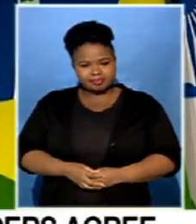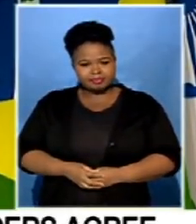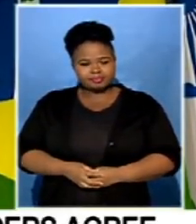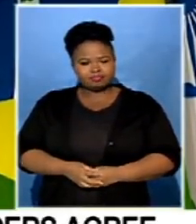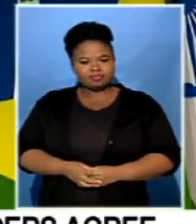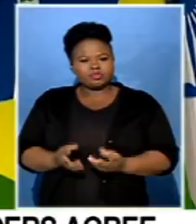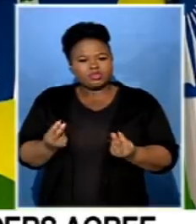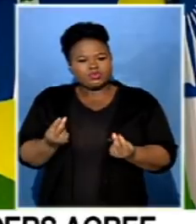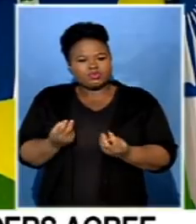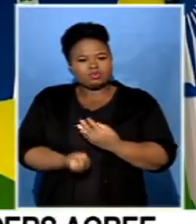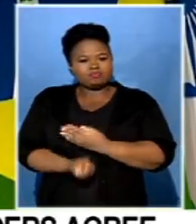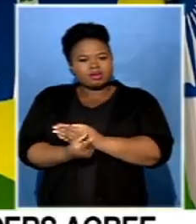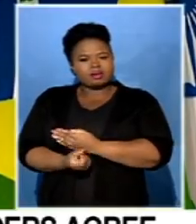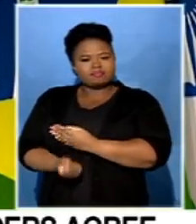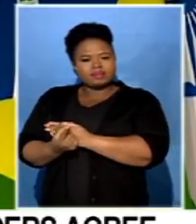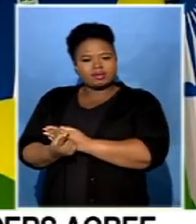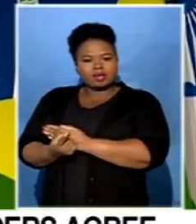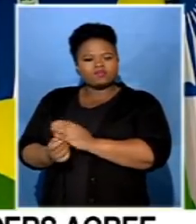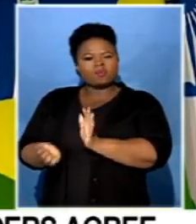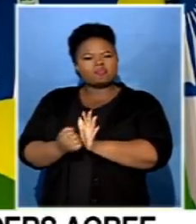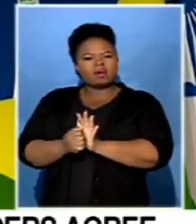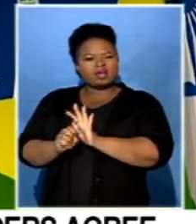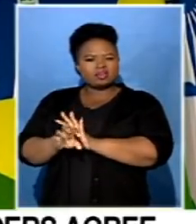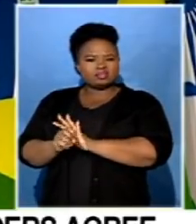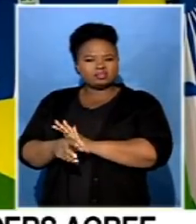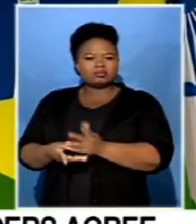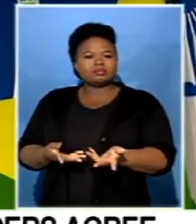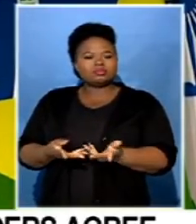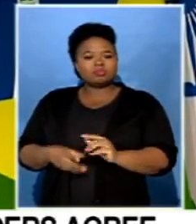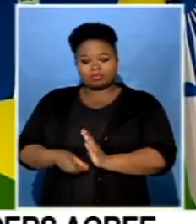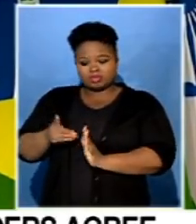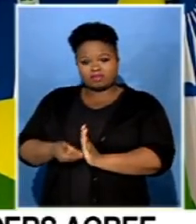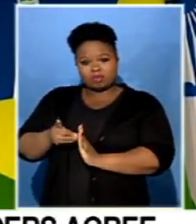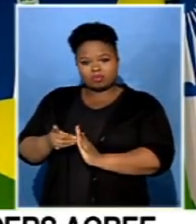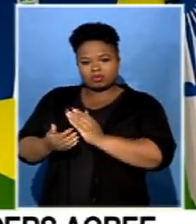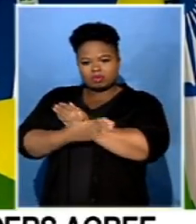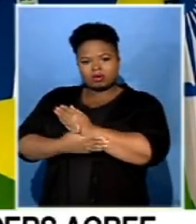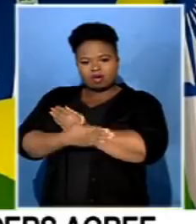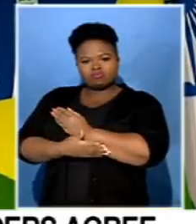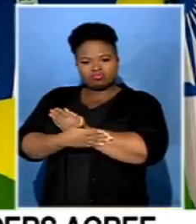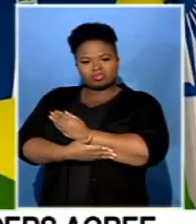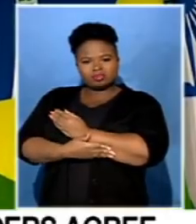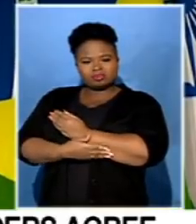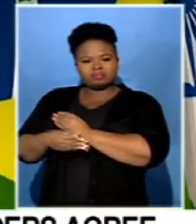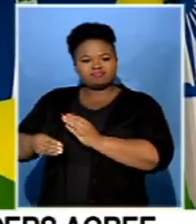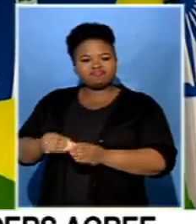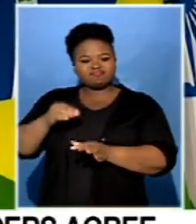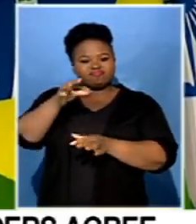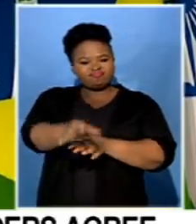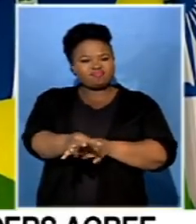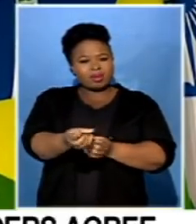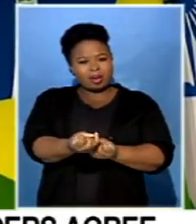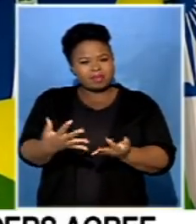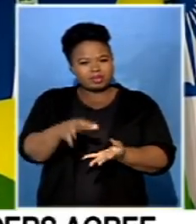Emerging markets and developing countries already contribute 80%